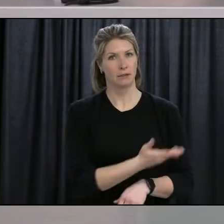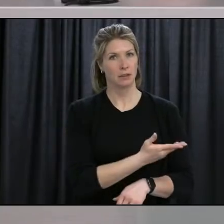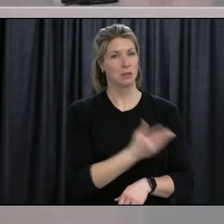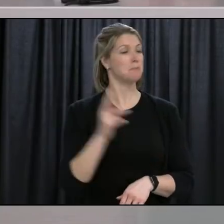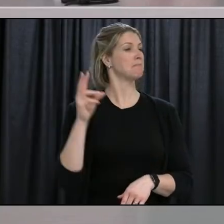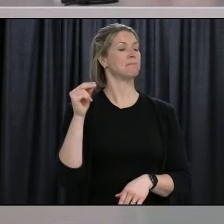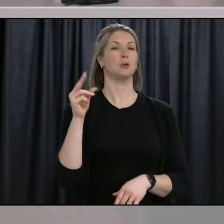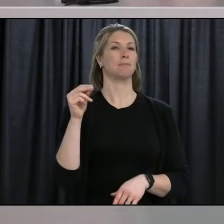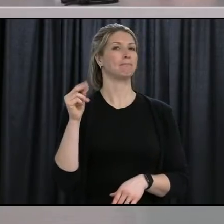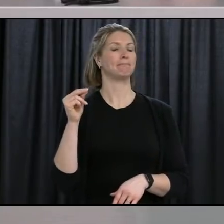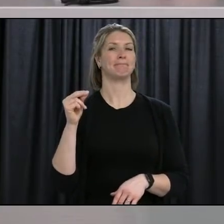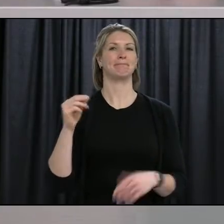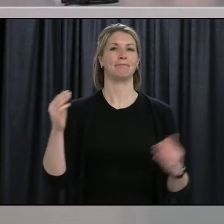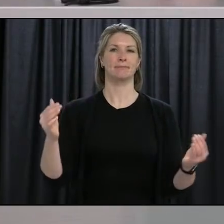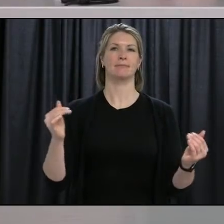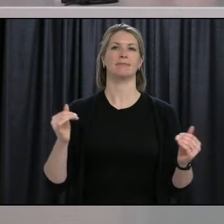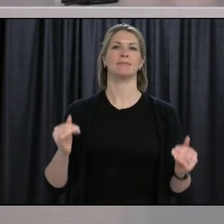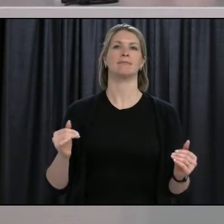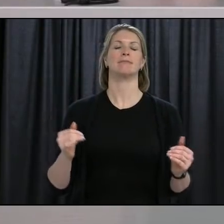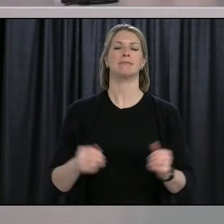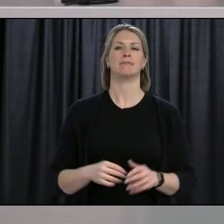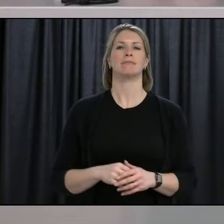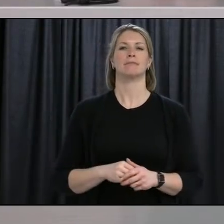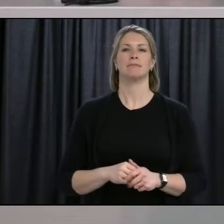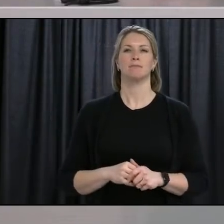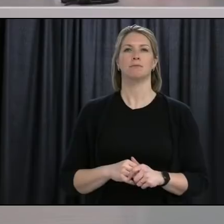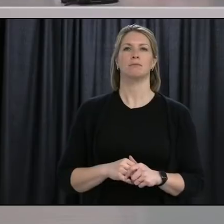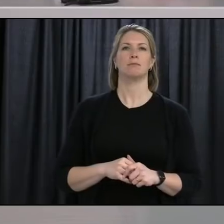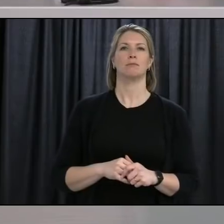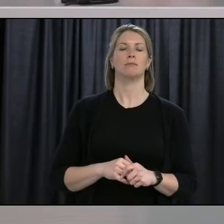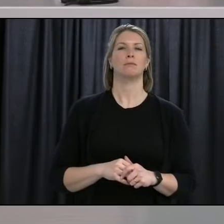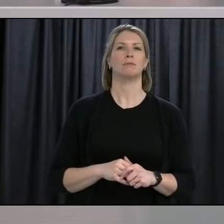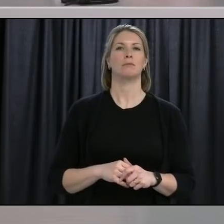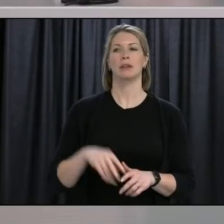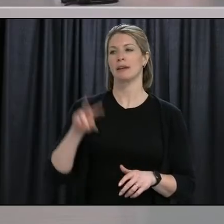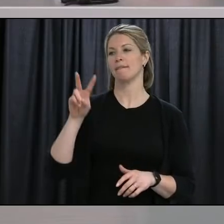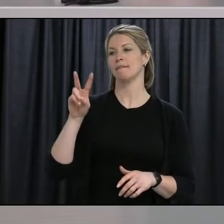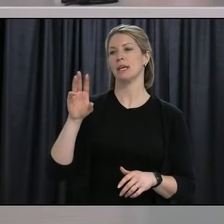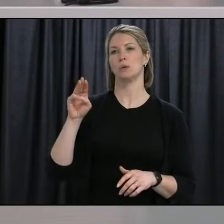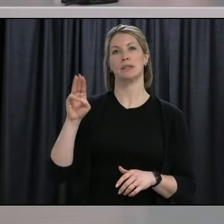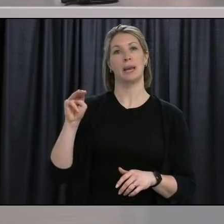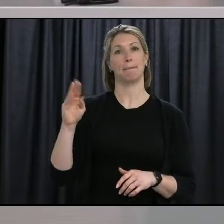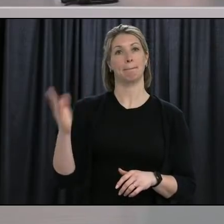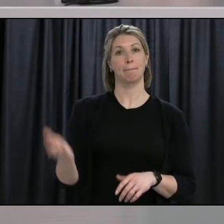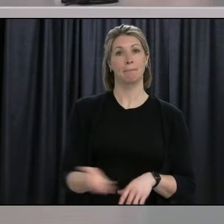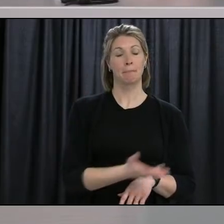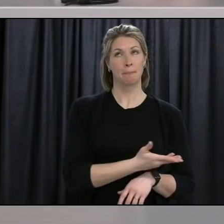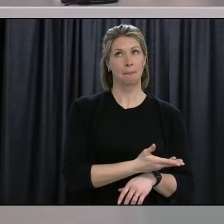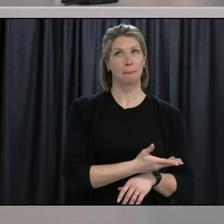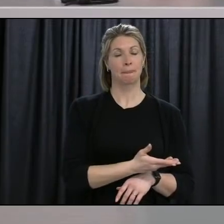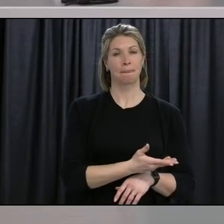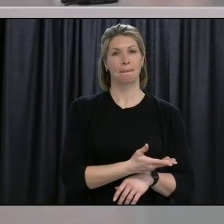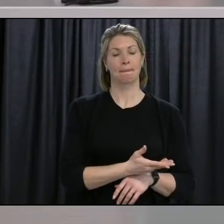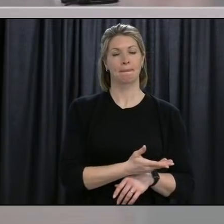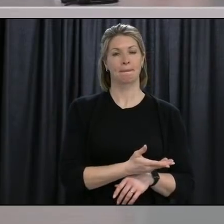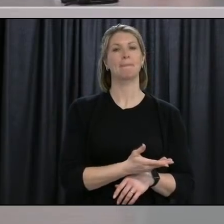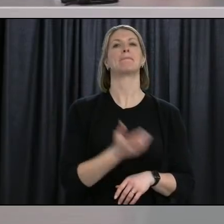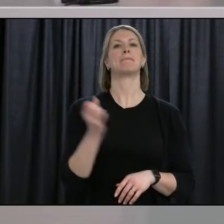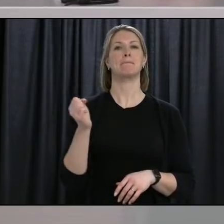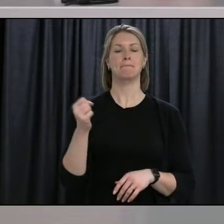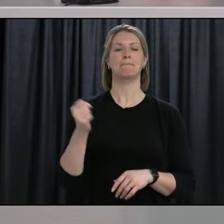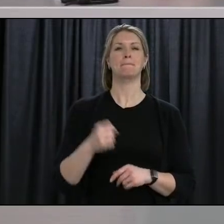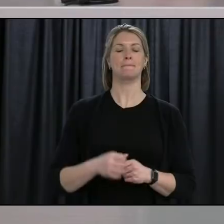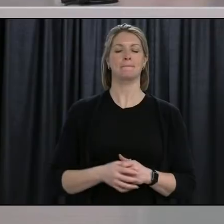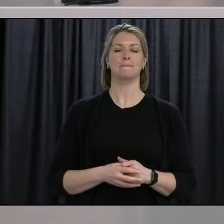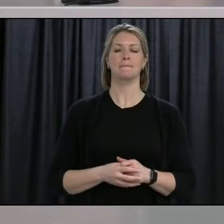I'm good, thanks. Thanks, Elizabeth. Noah Shepard with VOCM. Do you have a final question? Yes, I